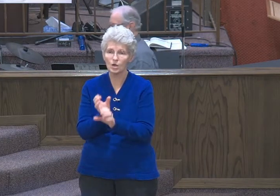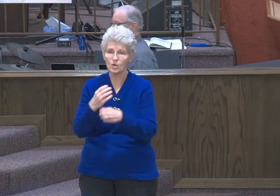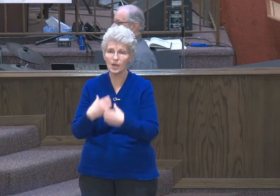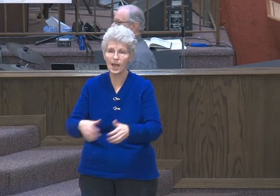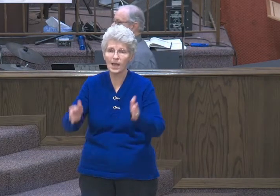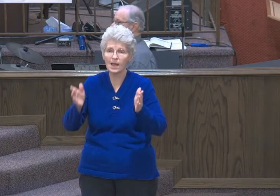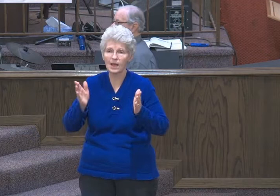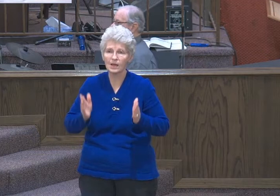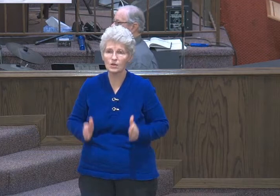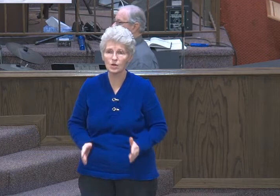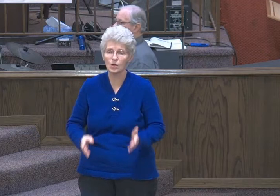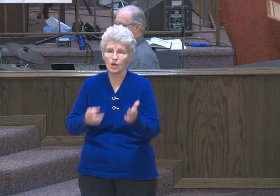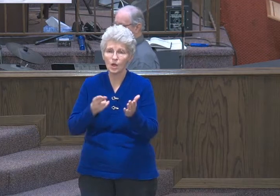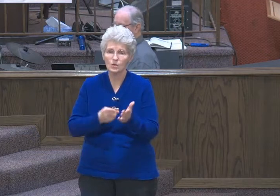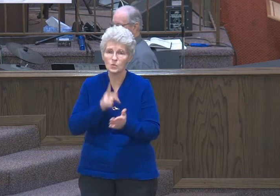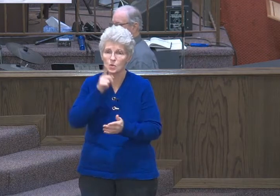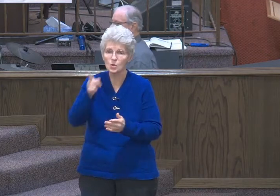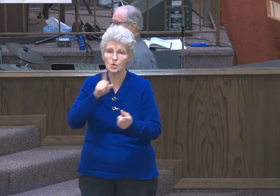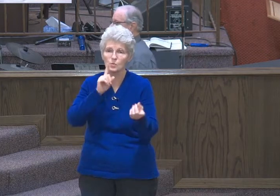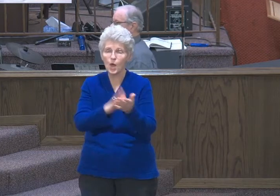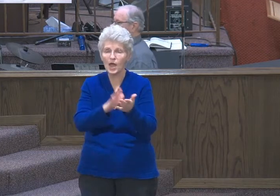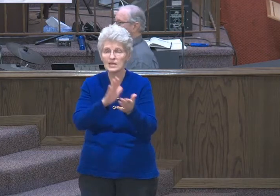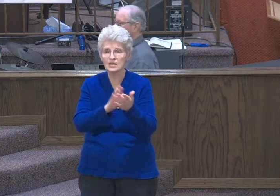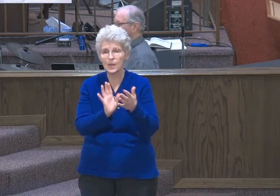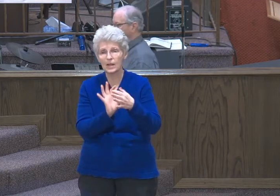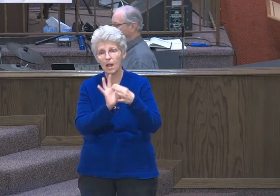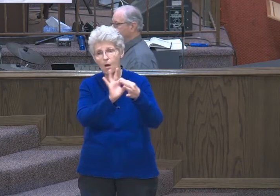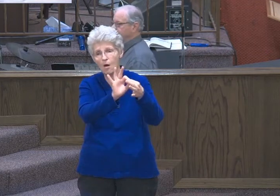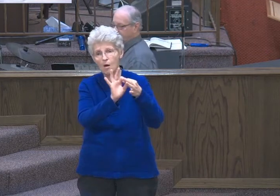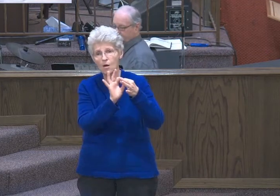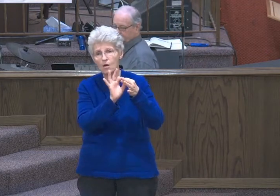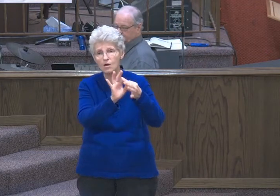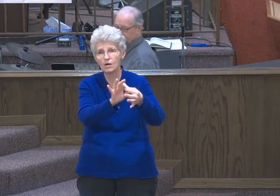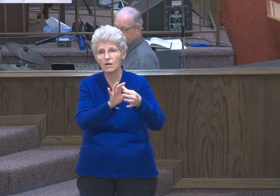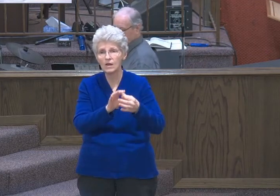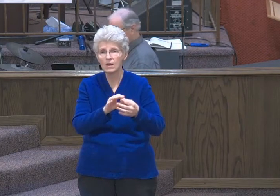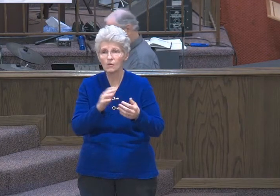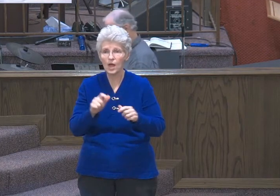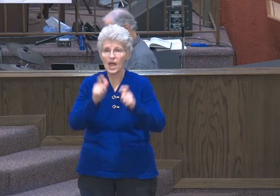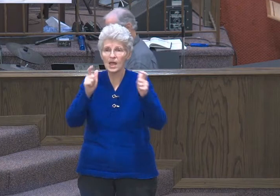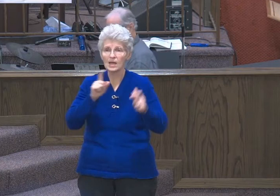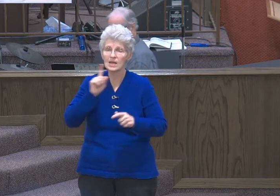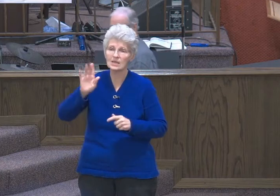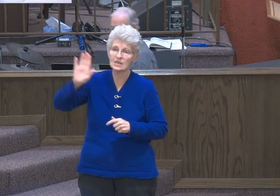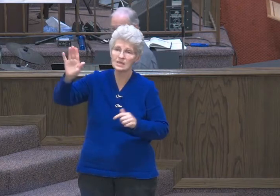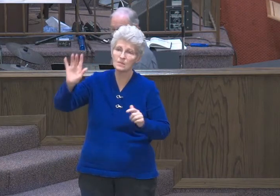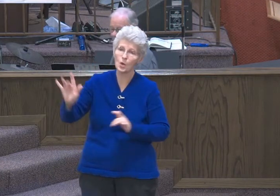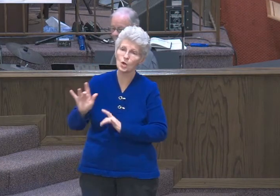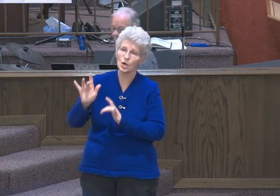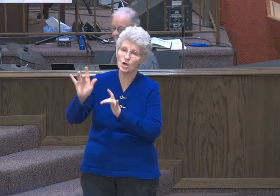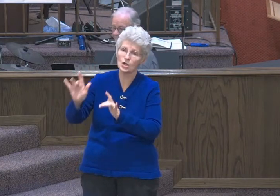our Creator. True praises belong. Great is